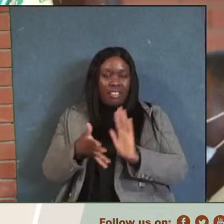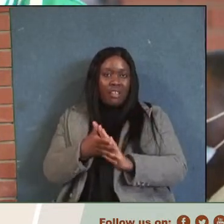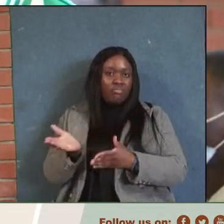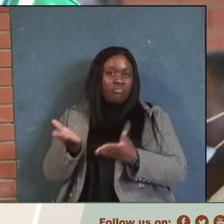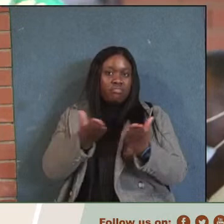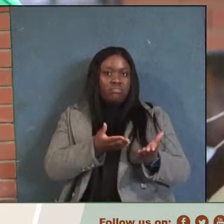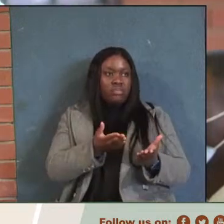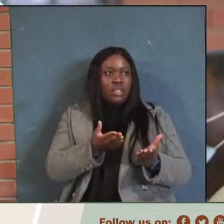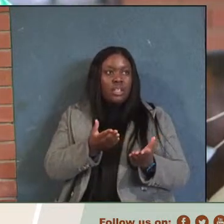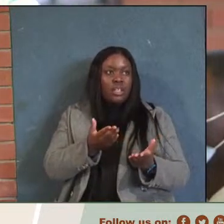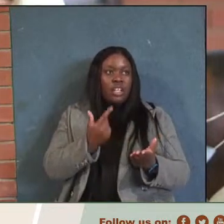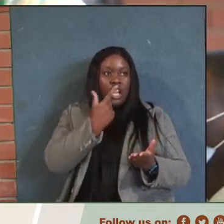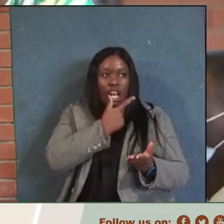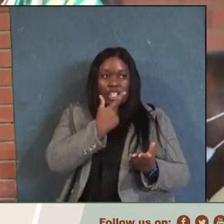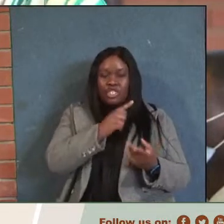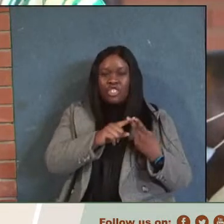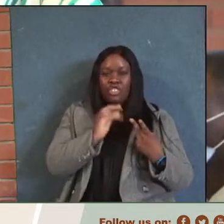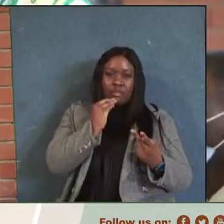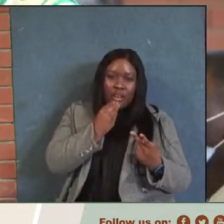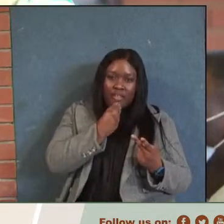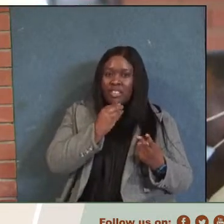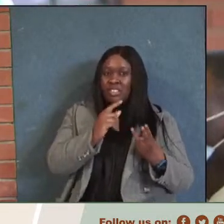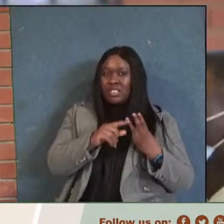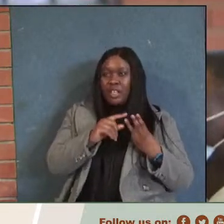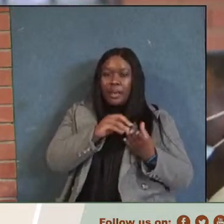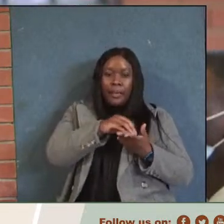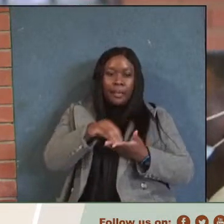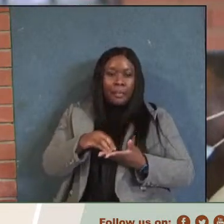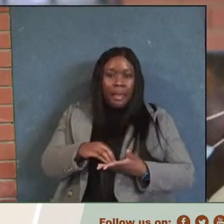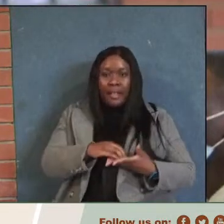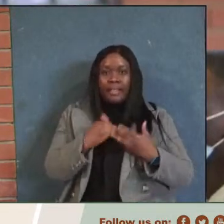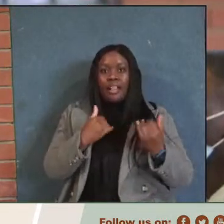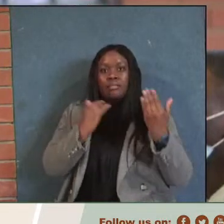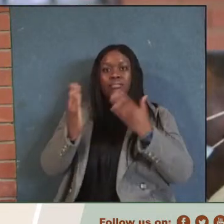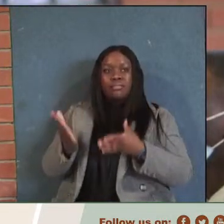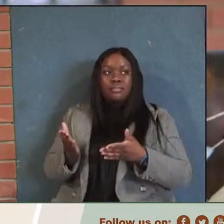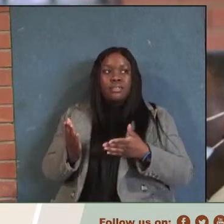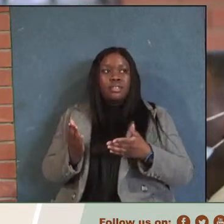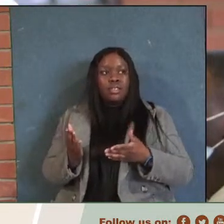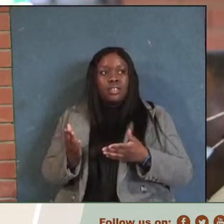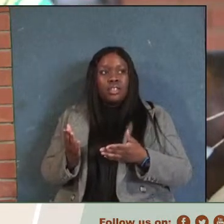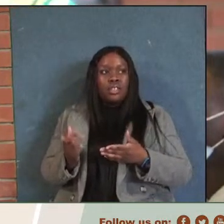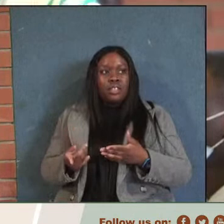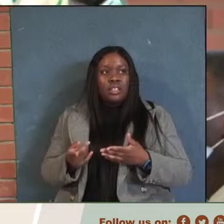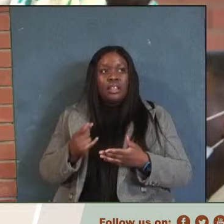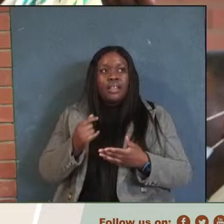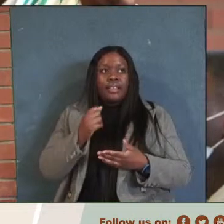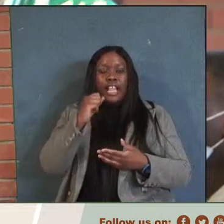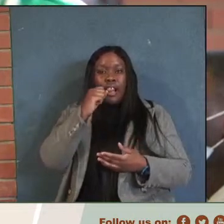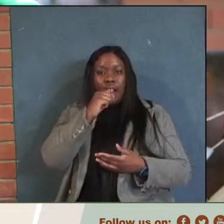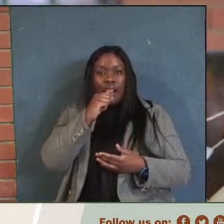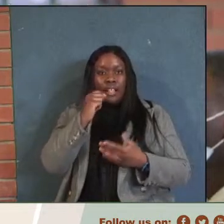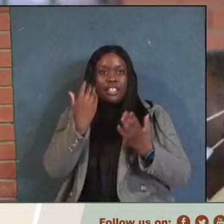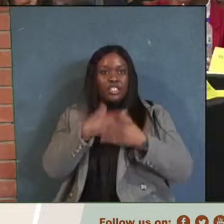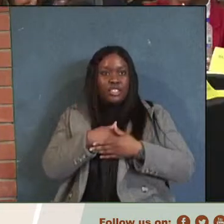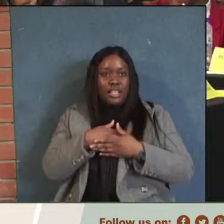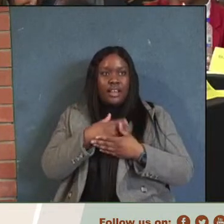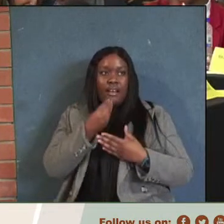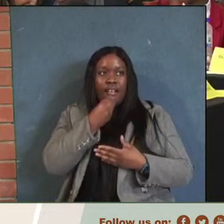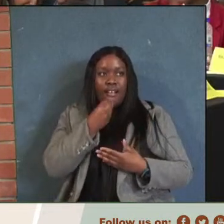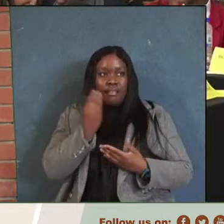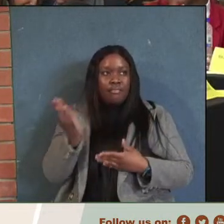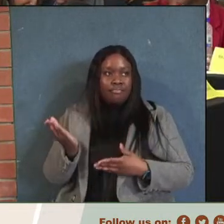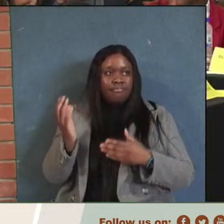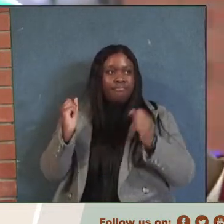the breakfast, the lunch, along with the snacks. And now, I'm going to hand over to my chairperson to give you the dinner. Ladies